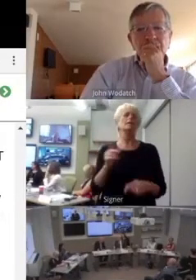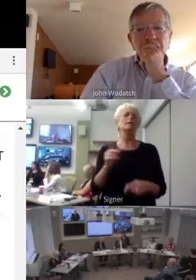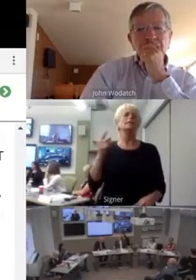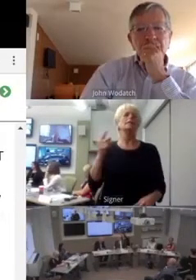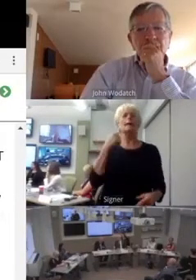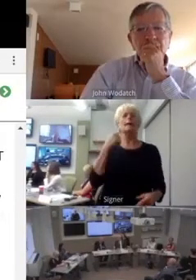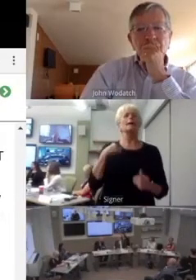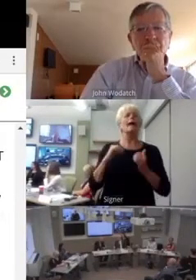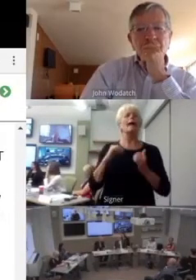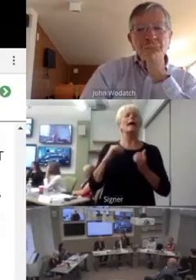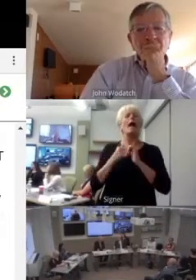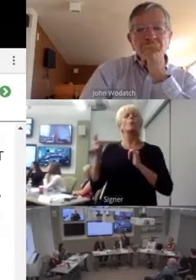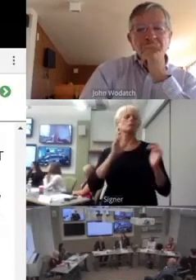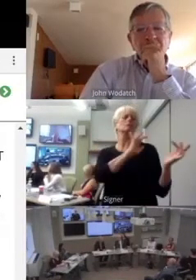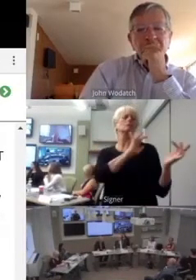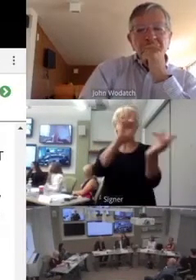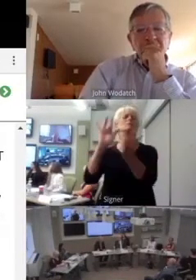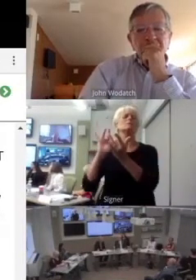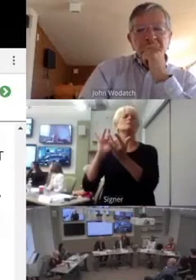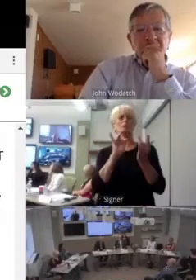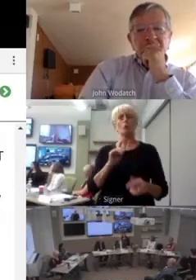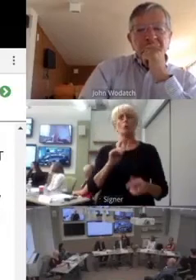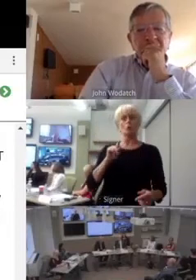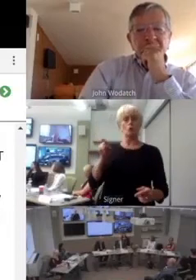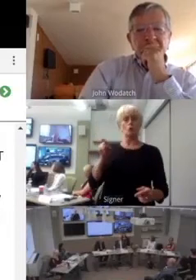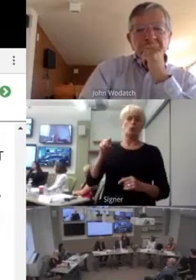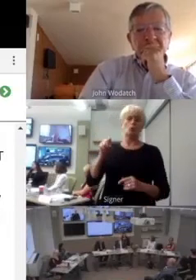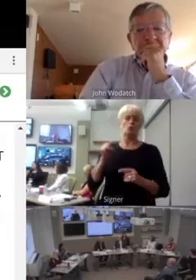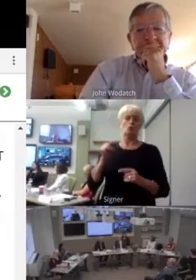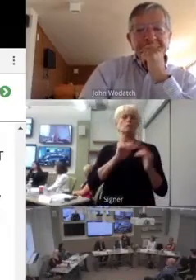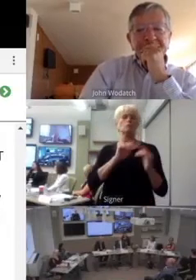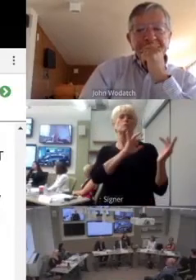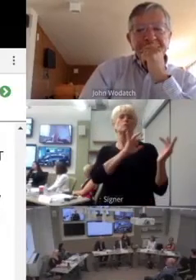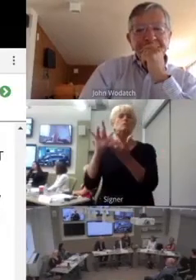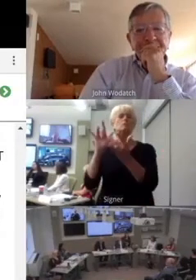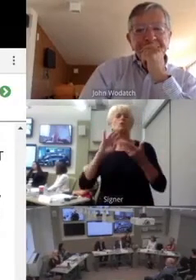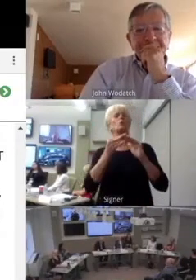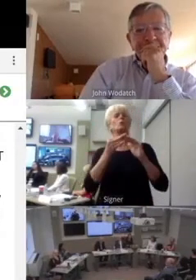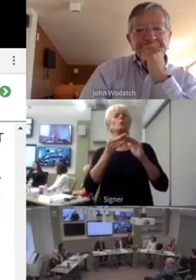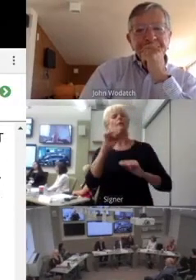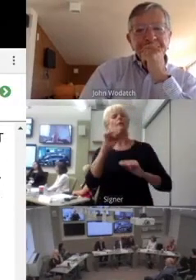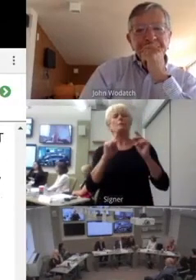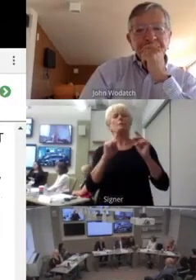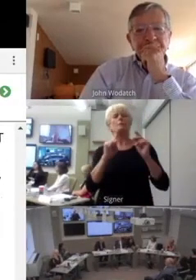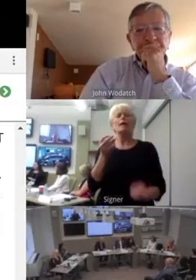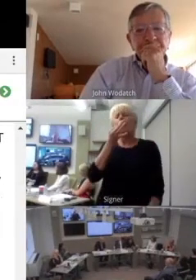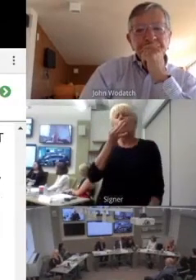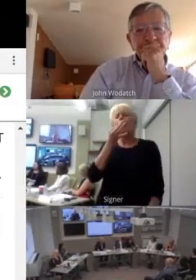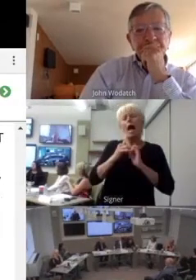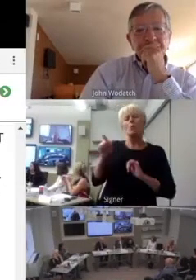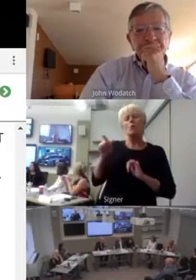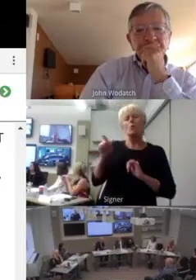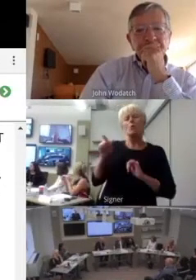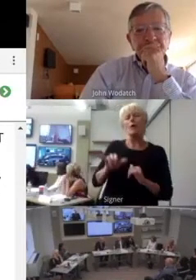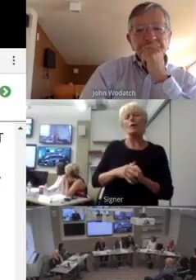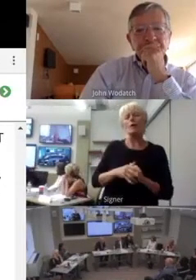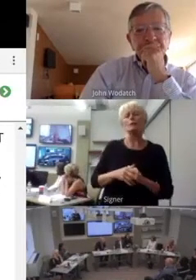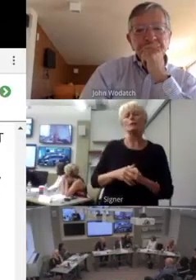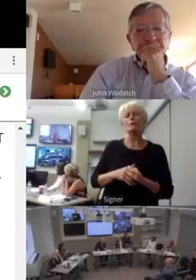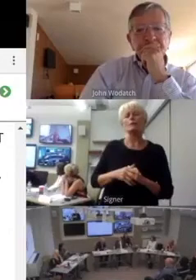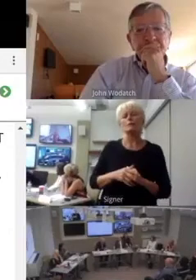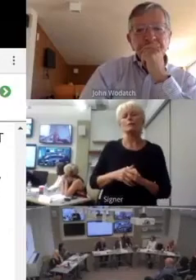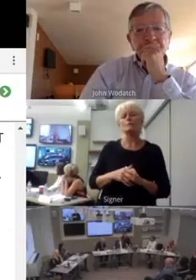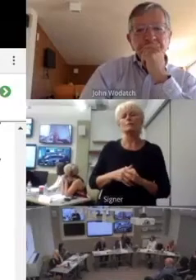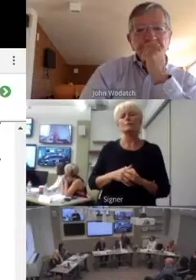the community, people with disabilities, business, and other. How'd you do it? And who'd you talk to? Well, first of all, thank you,